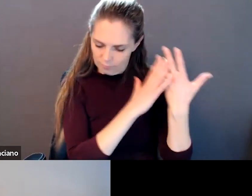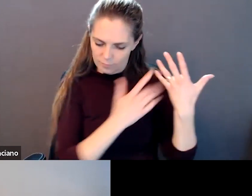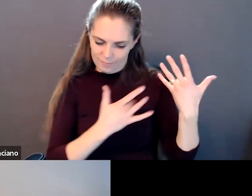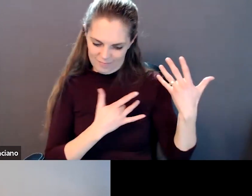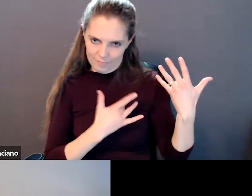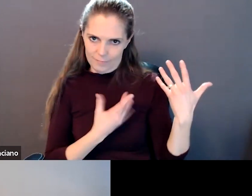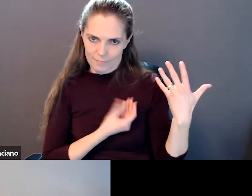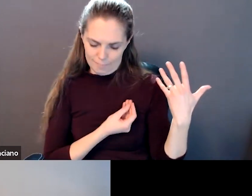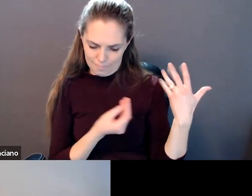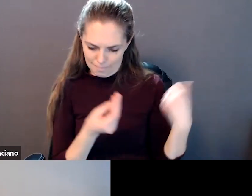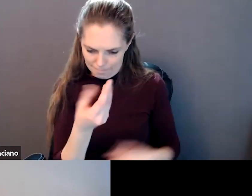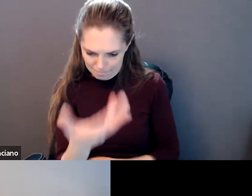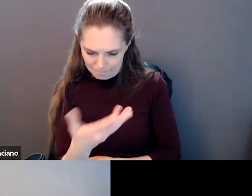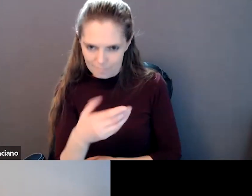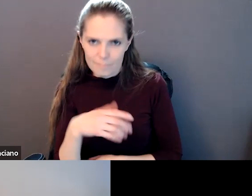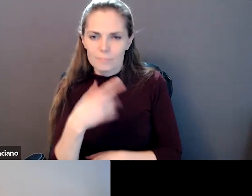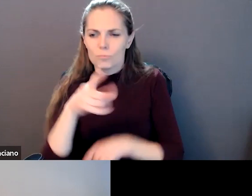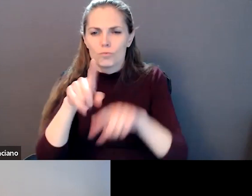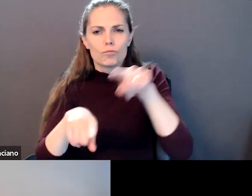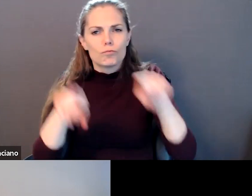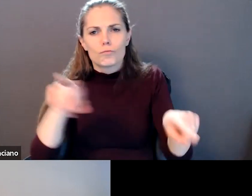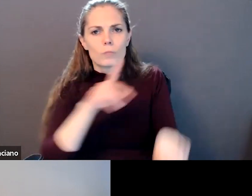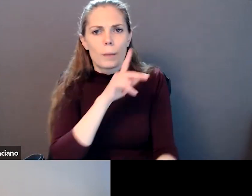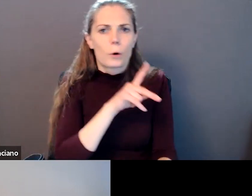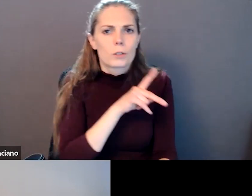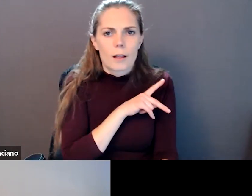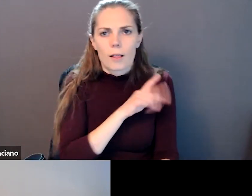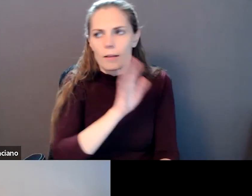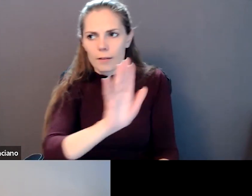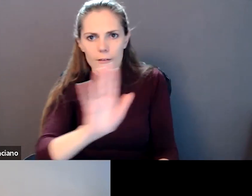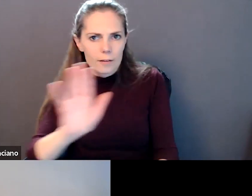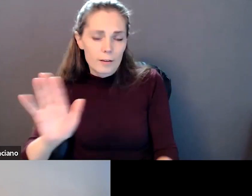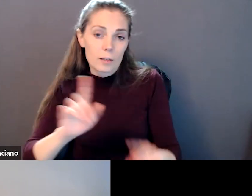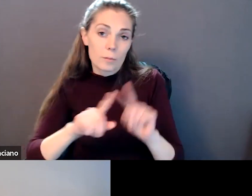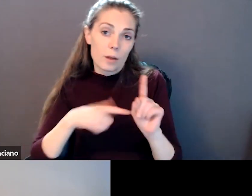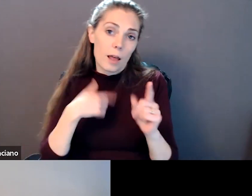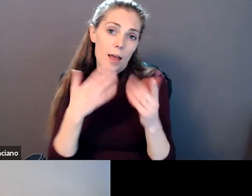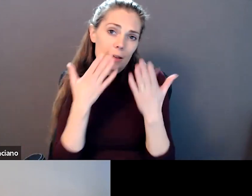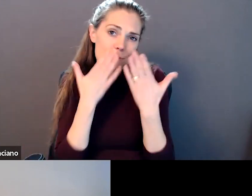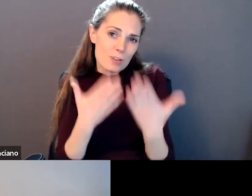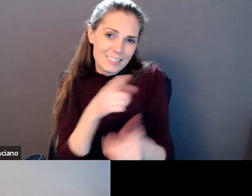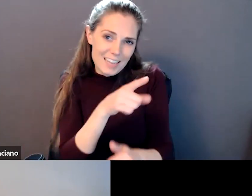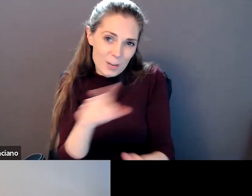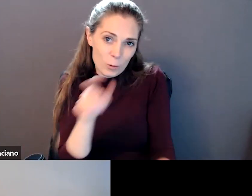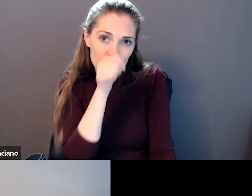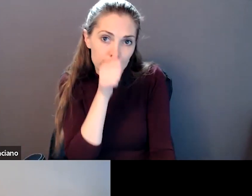different, personalities and temperaments, but I'm going to appreciate your brief indulgence.